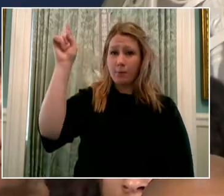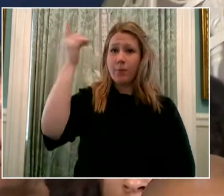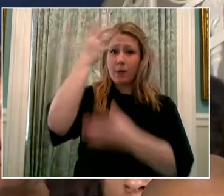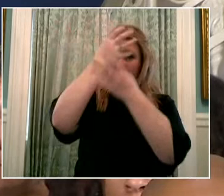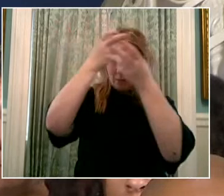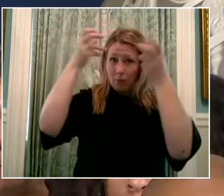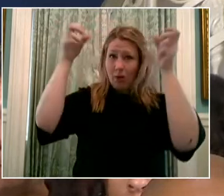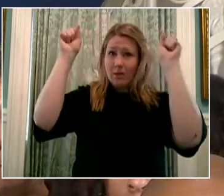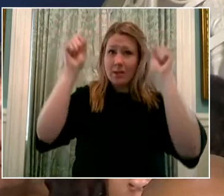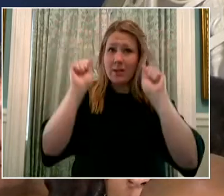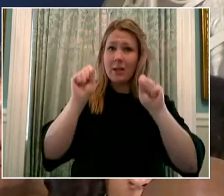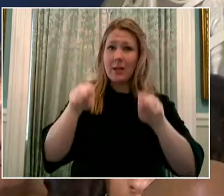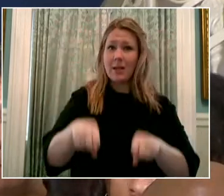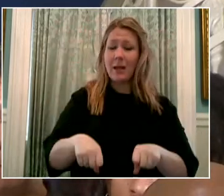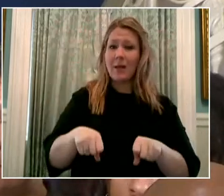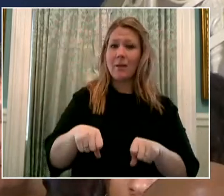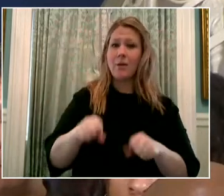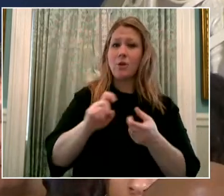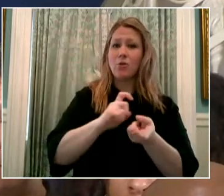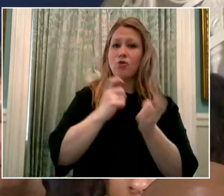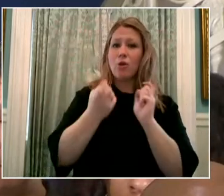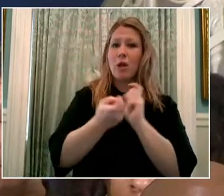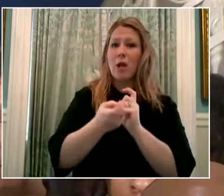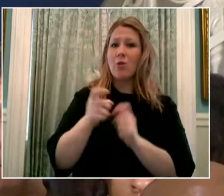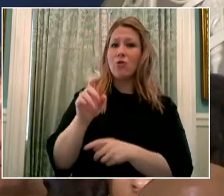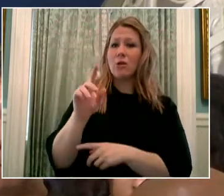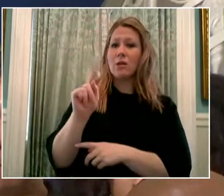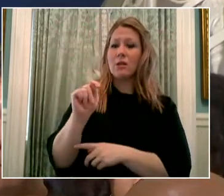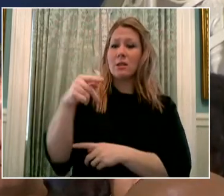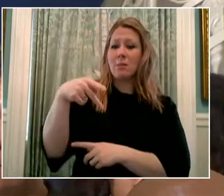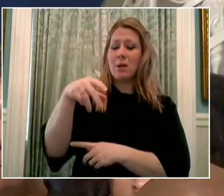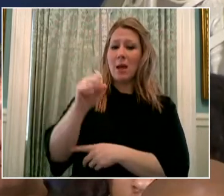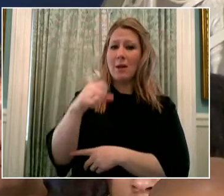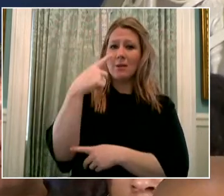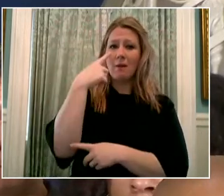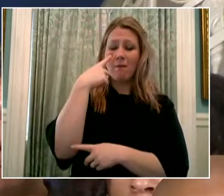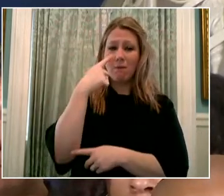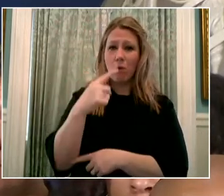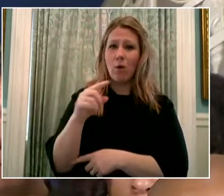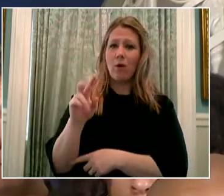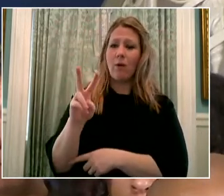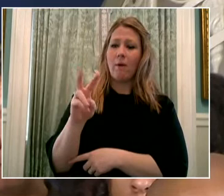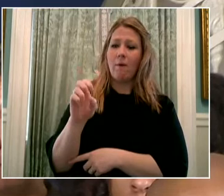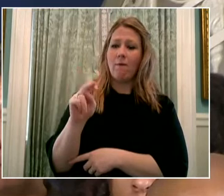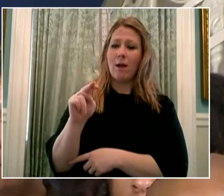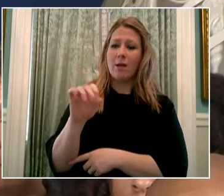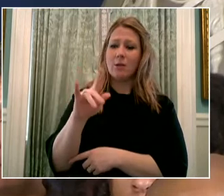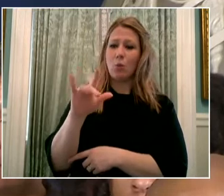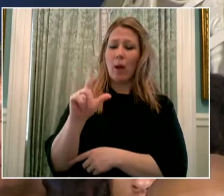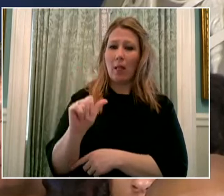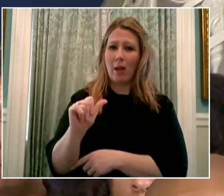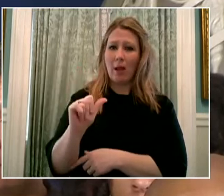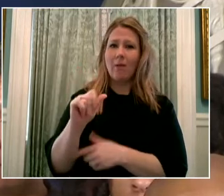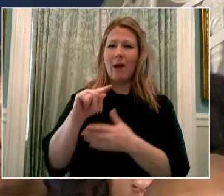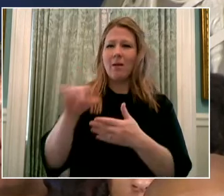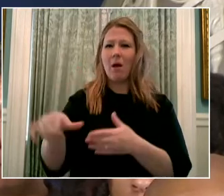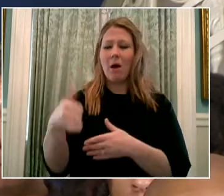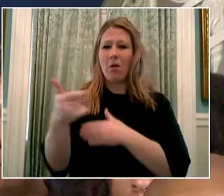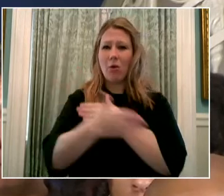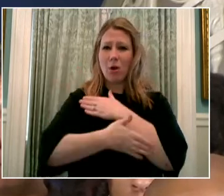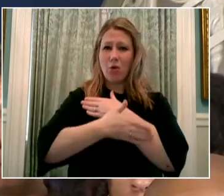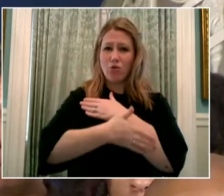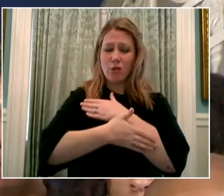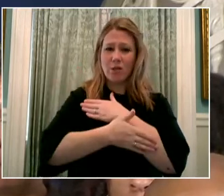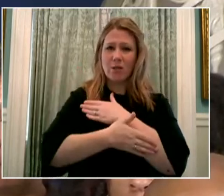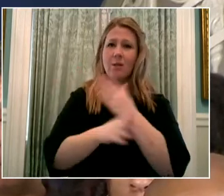redesignate TPS for Venezuelans and other nationalities of asylum seekers already living in